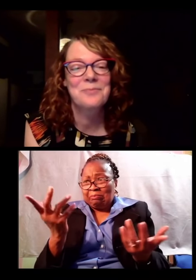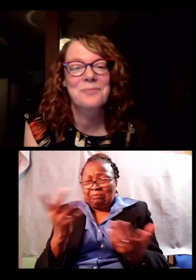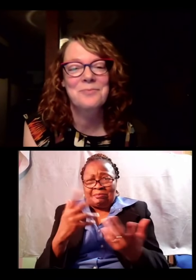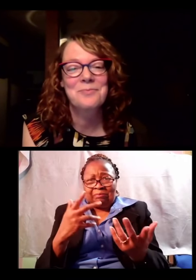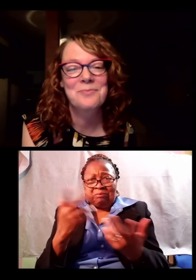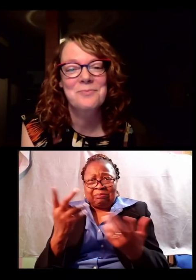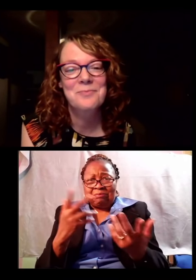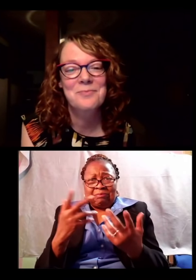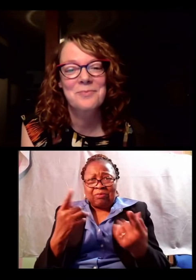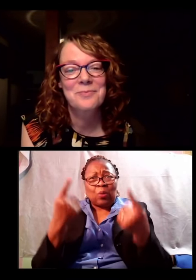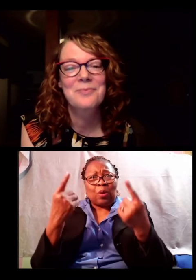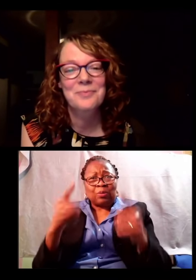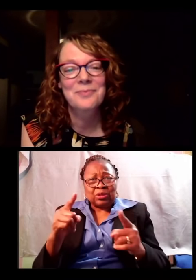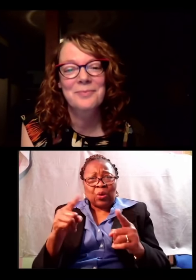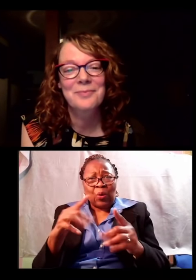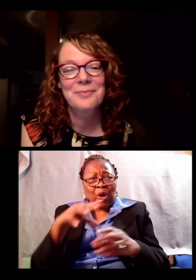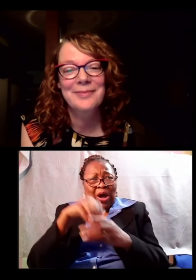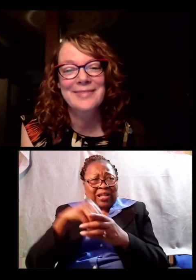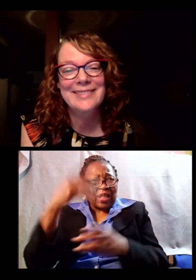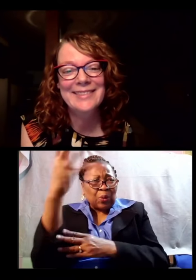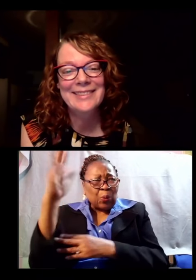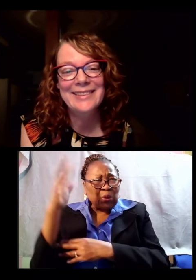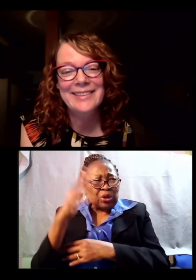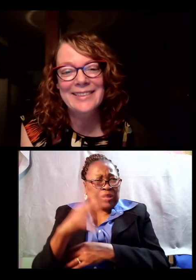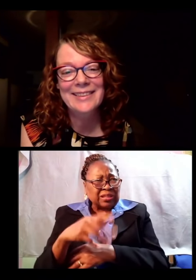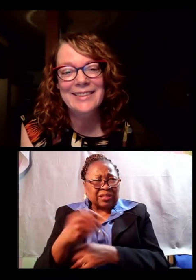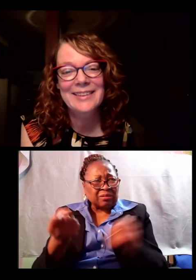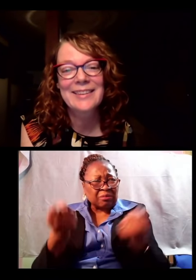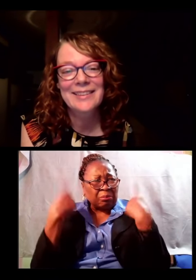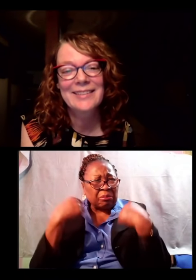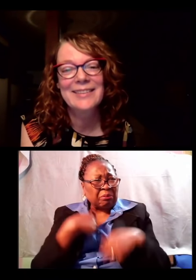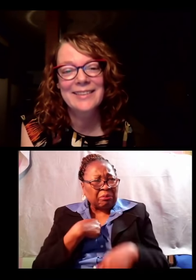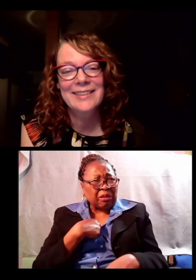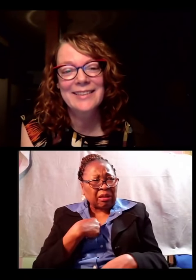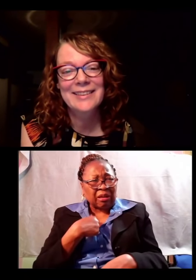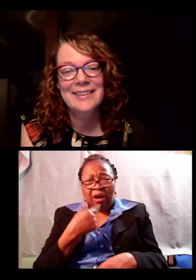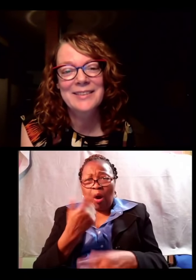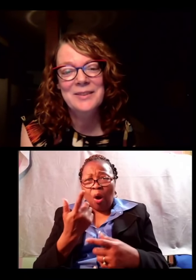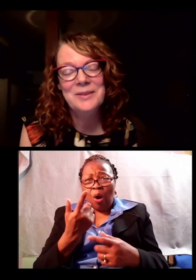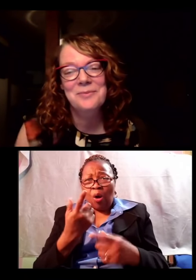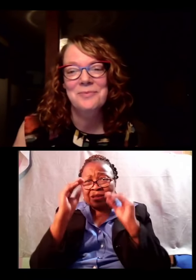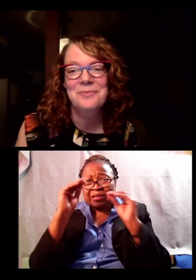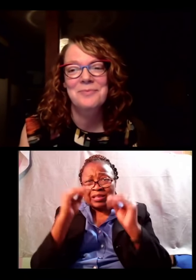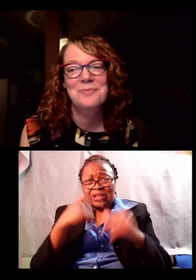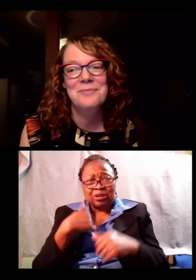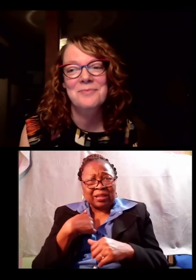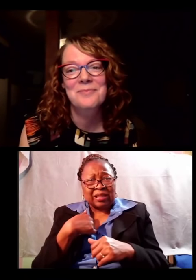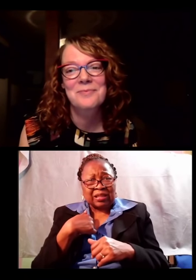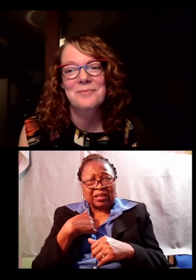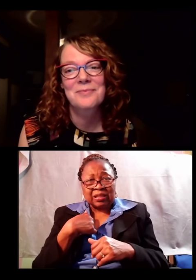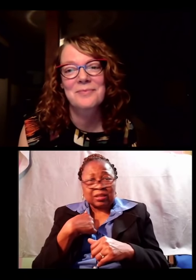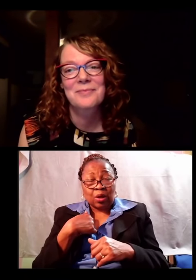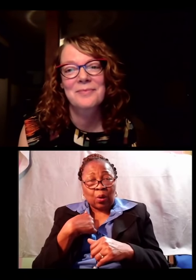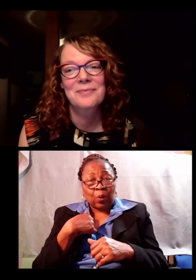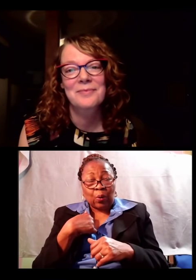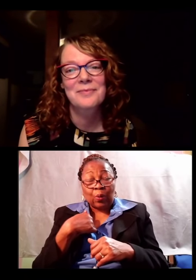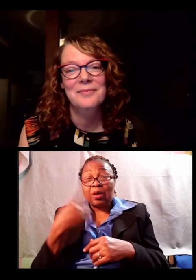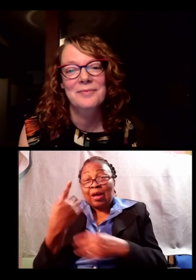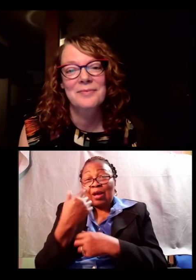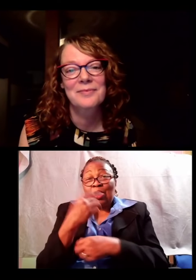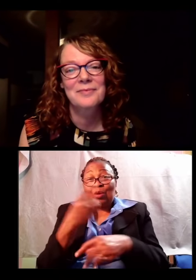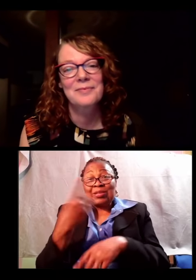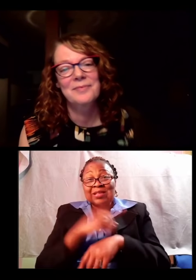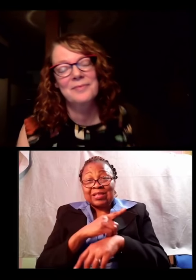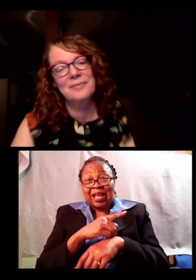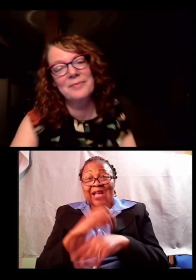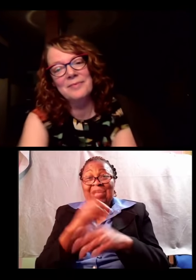What was going on in the woods? Enlighten me. No. It was the days of newspapers when they would